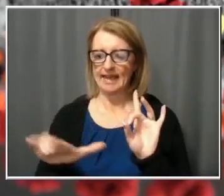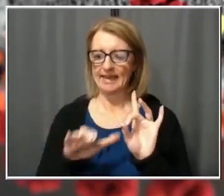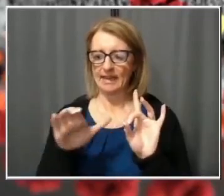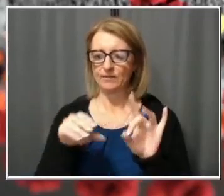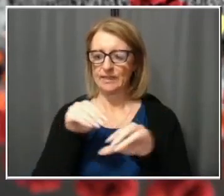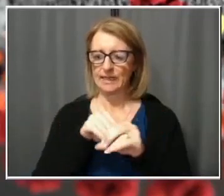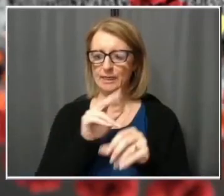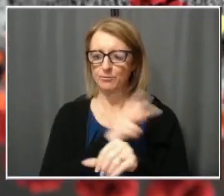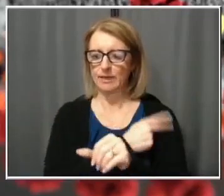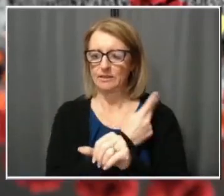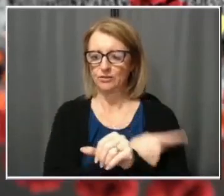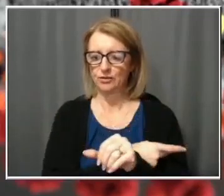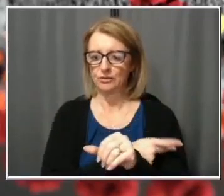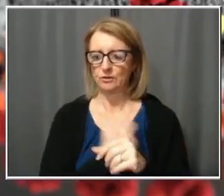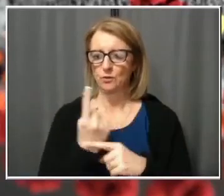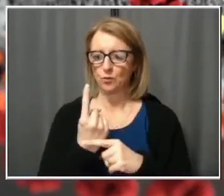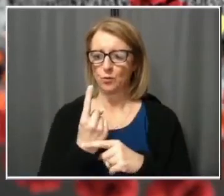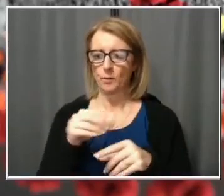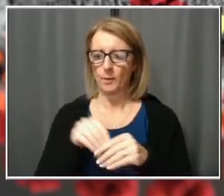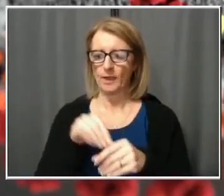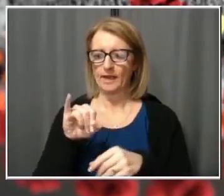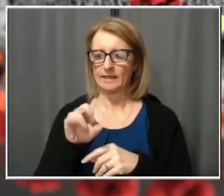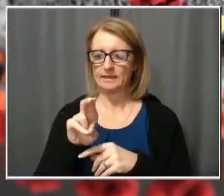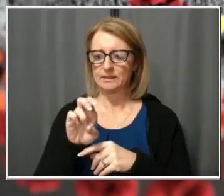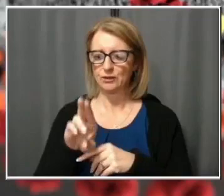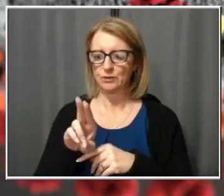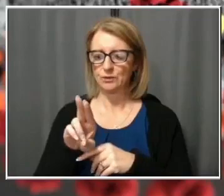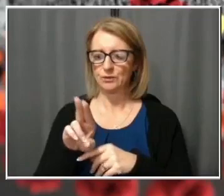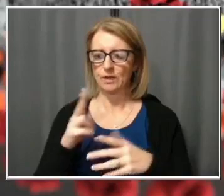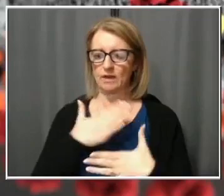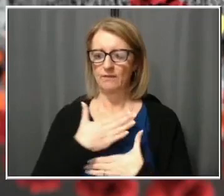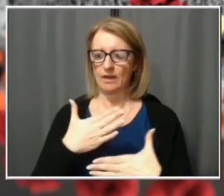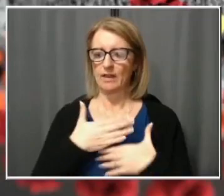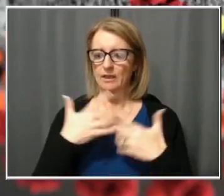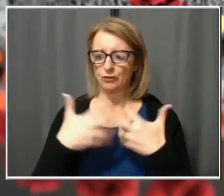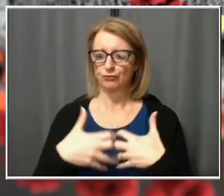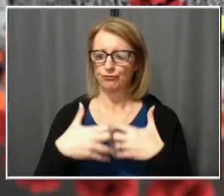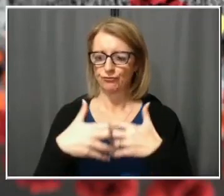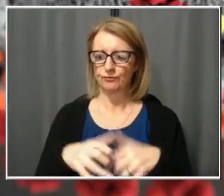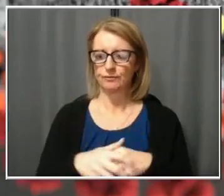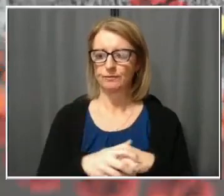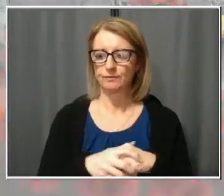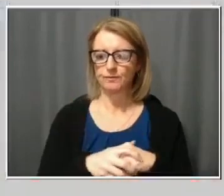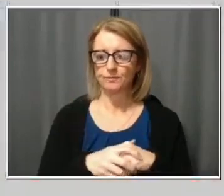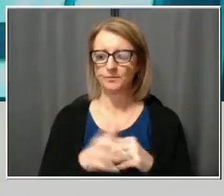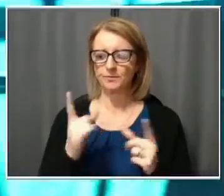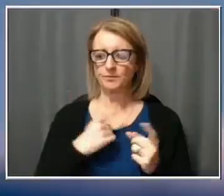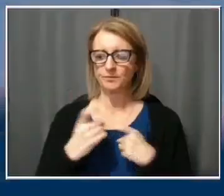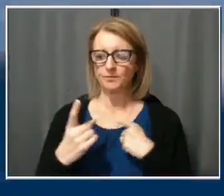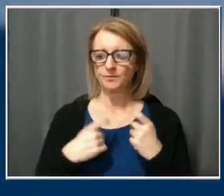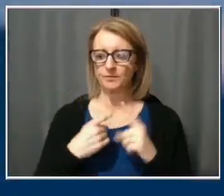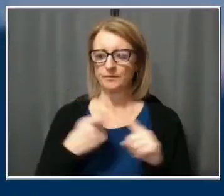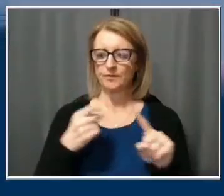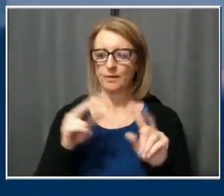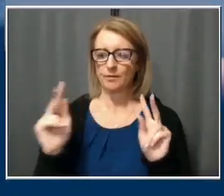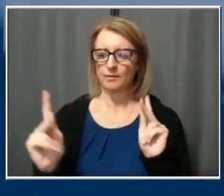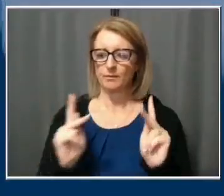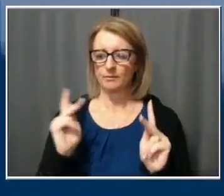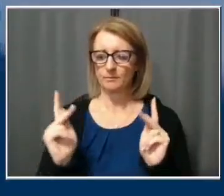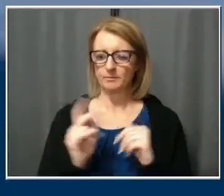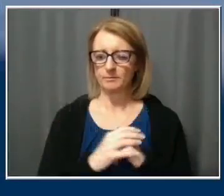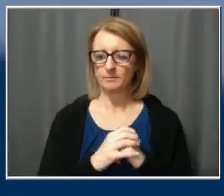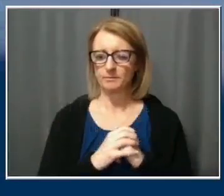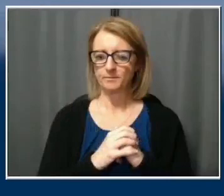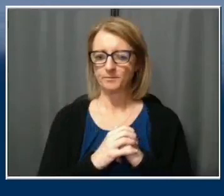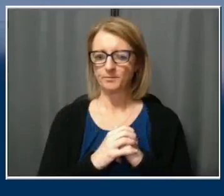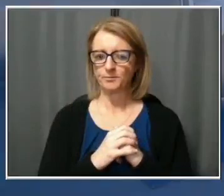and one of those is in the ICU and on a ventilator. Let's get to some questions right now from our viewers. Are there